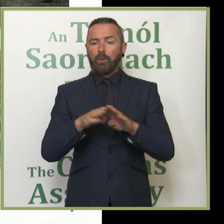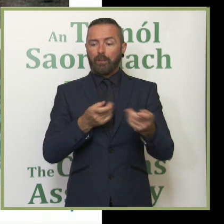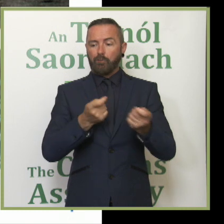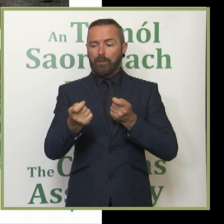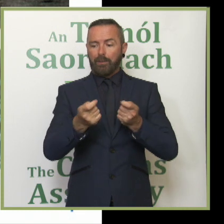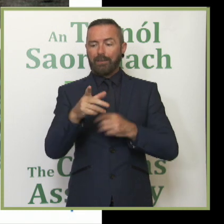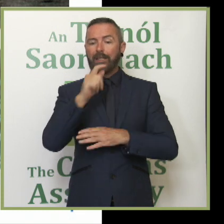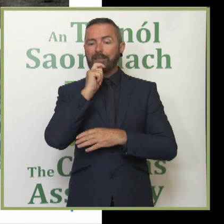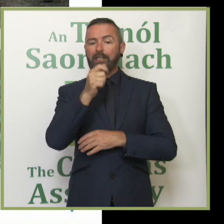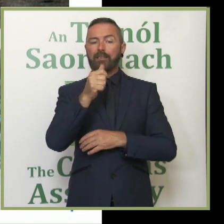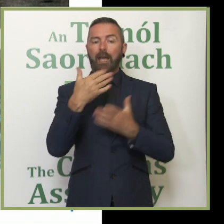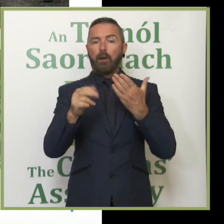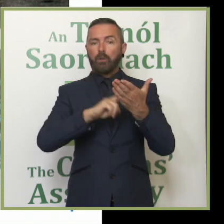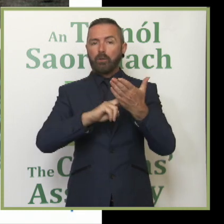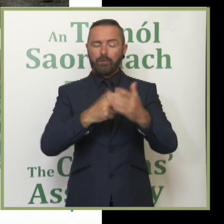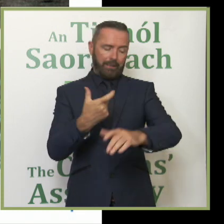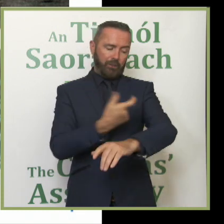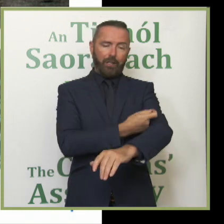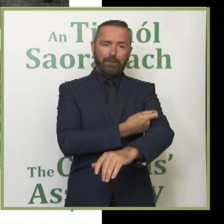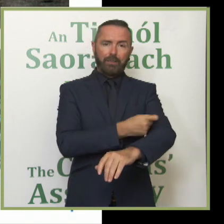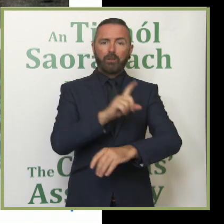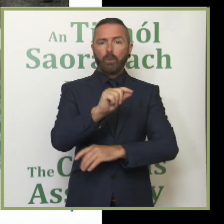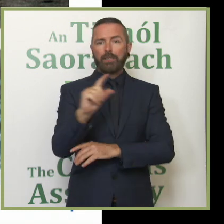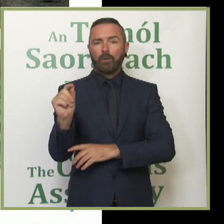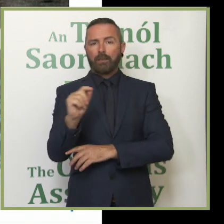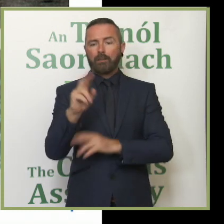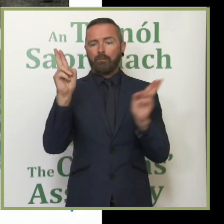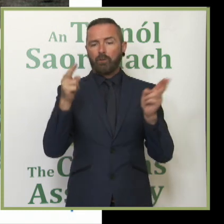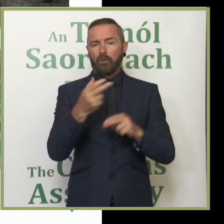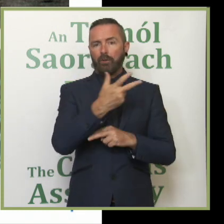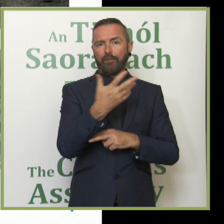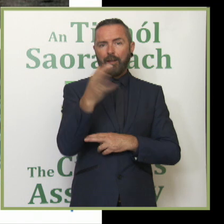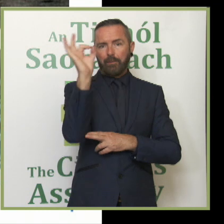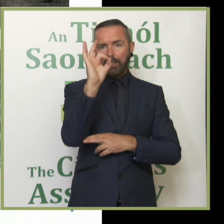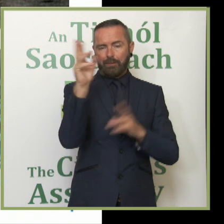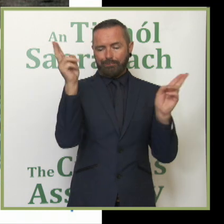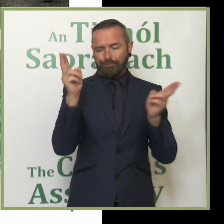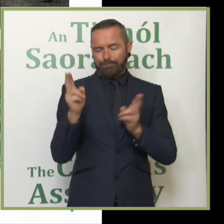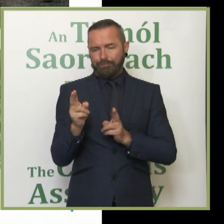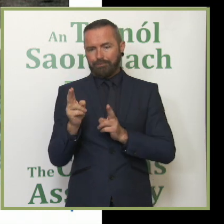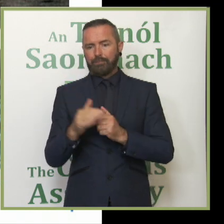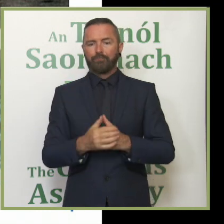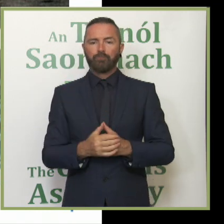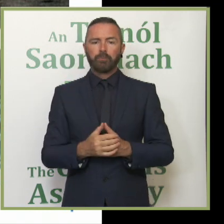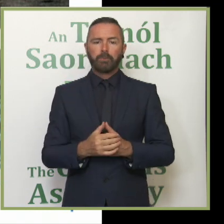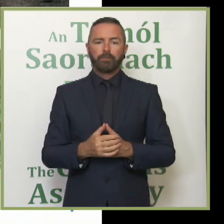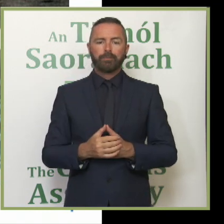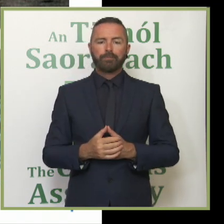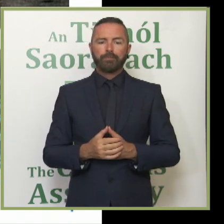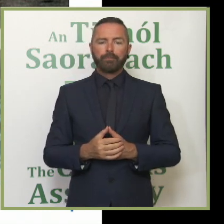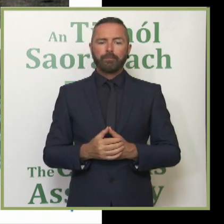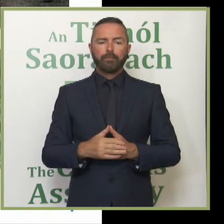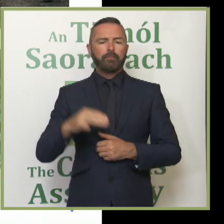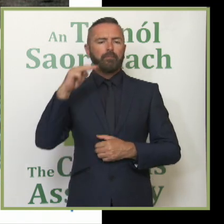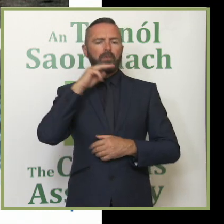as the main route of use in 2020. And that's down from 35% in 2013. An important difference now